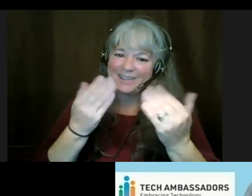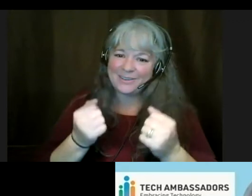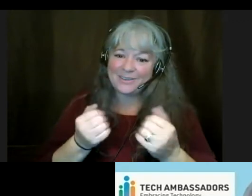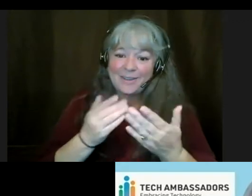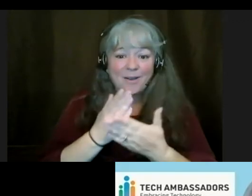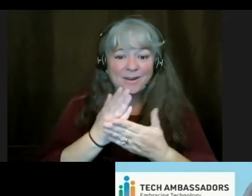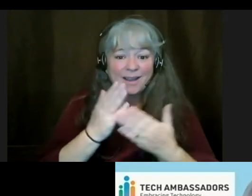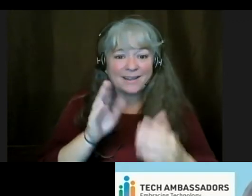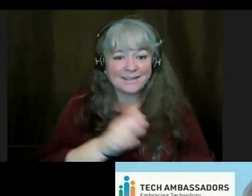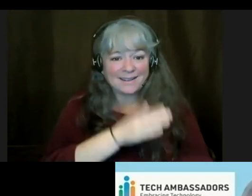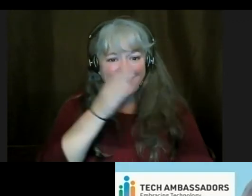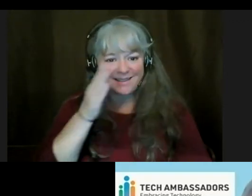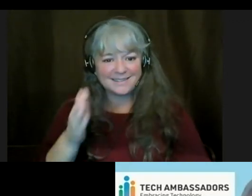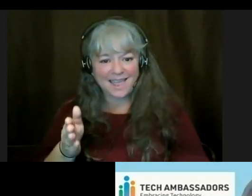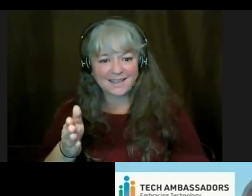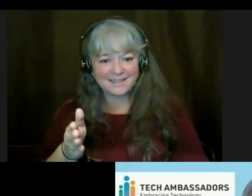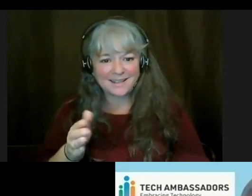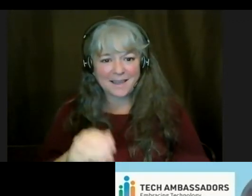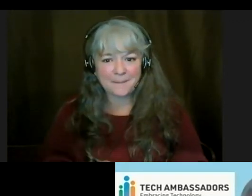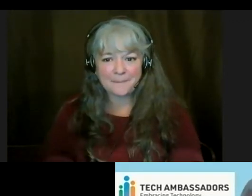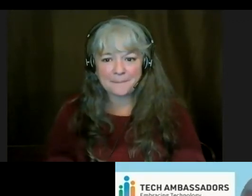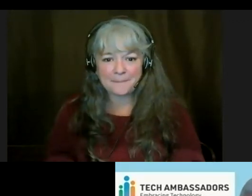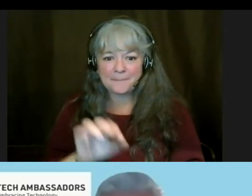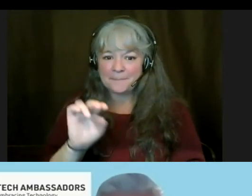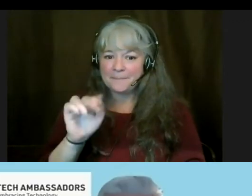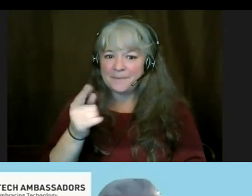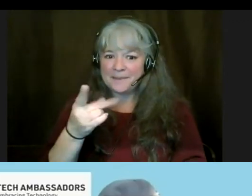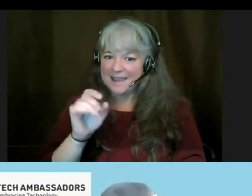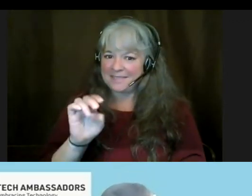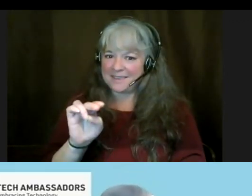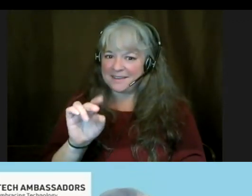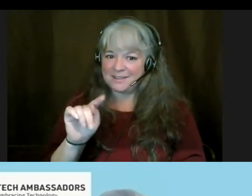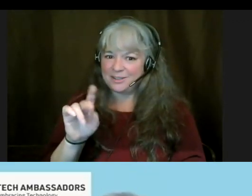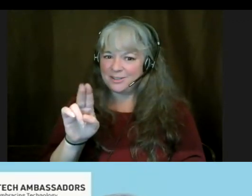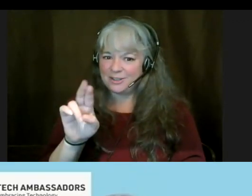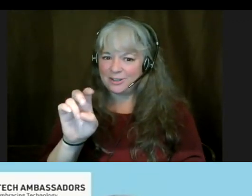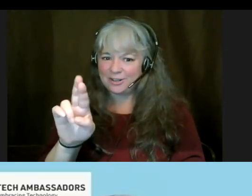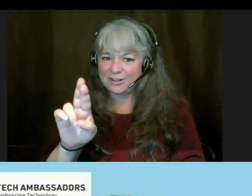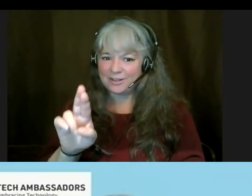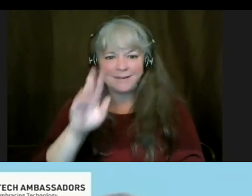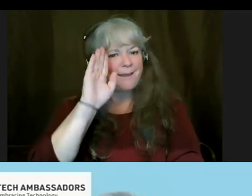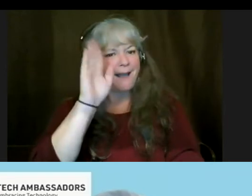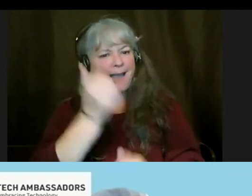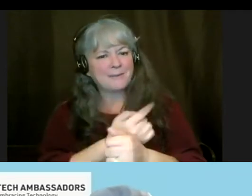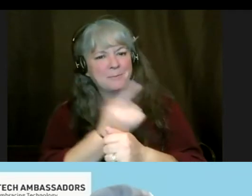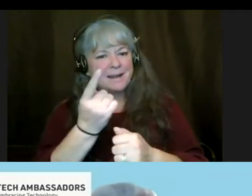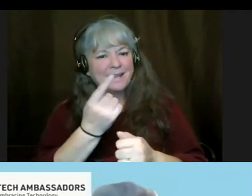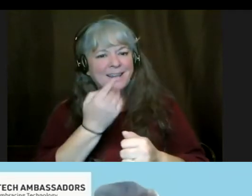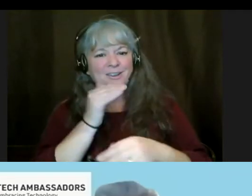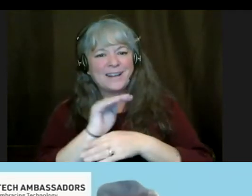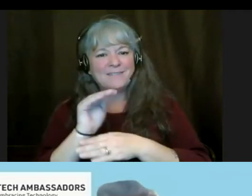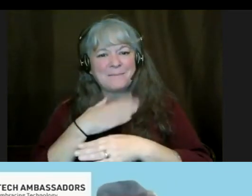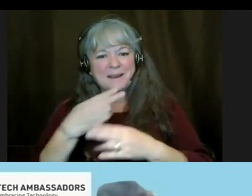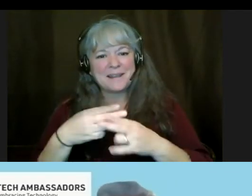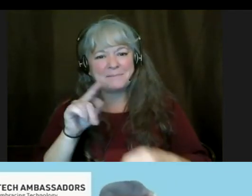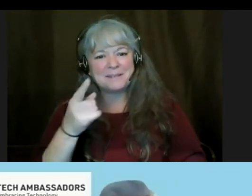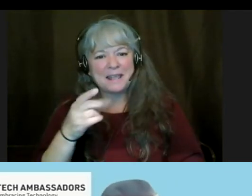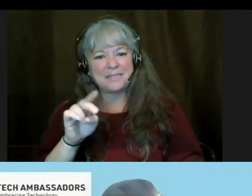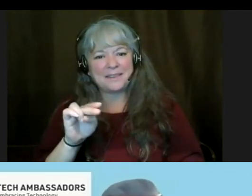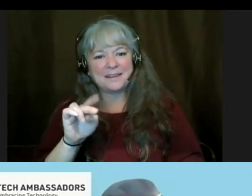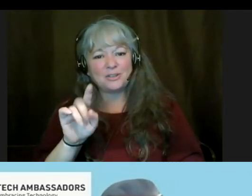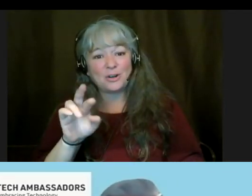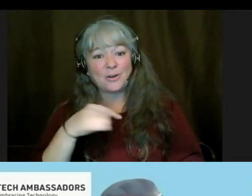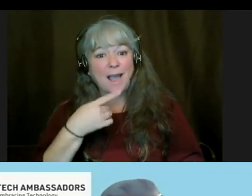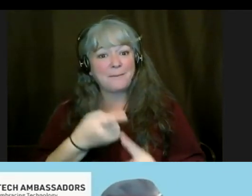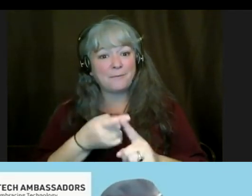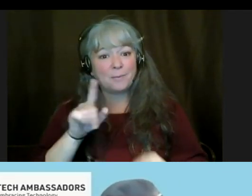right, next up is Nathan Turner. Hi, everybody. Good evening. I'm Nathan Turner. I'm from Lucas County